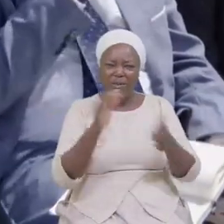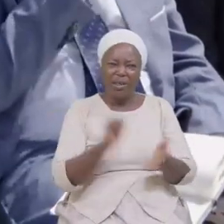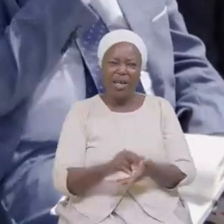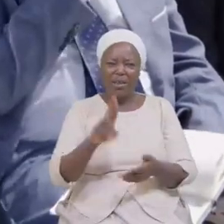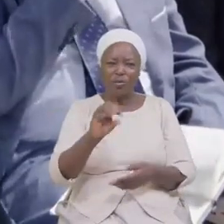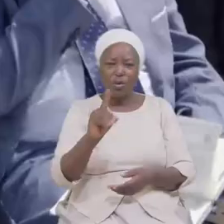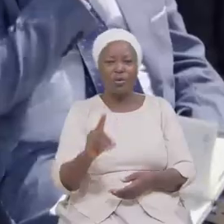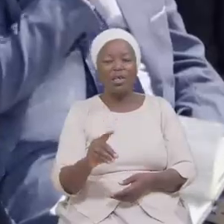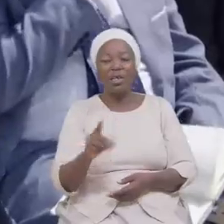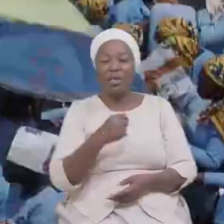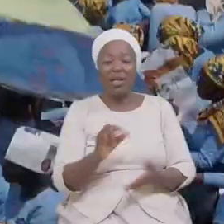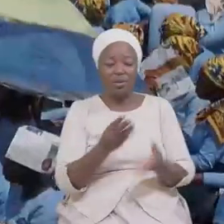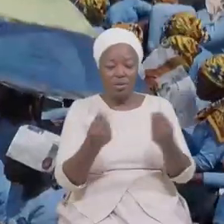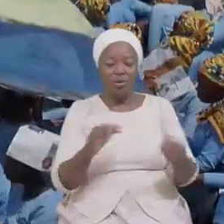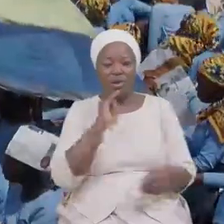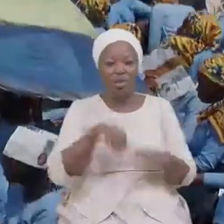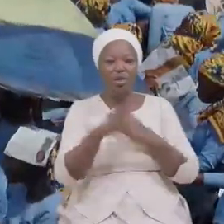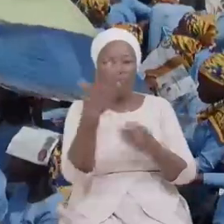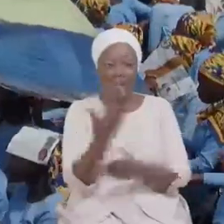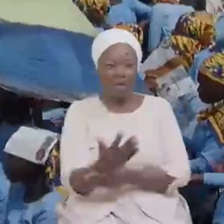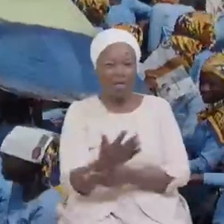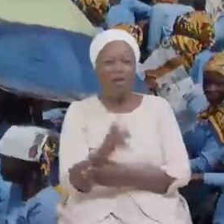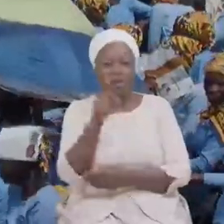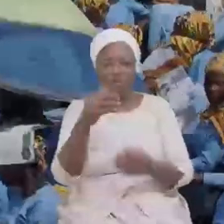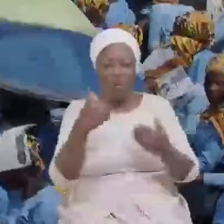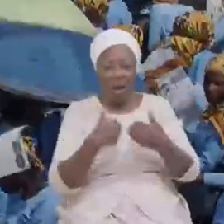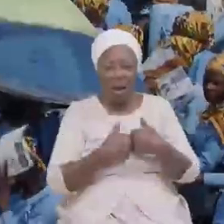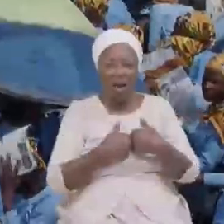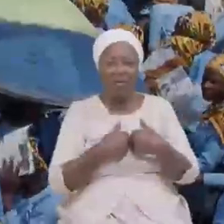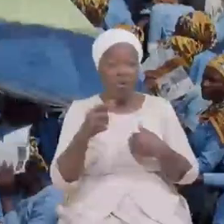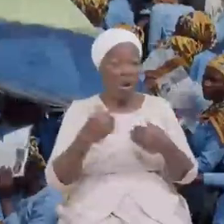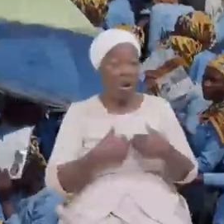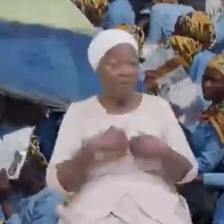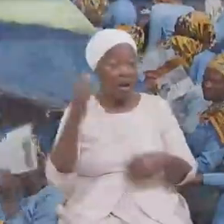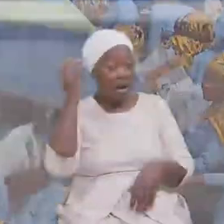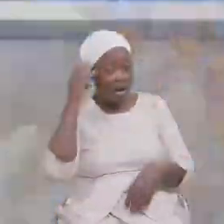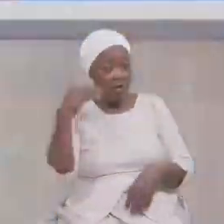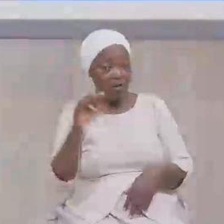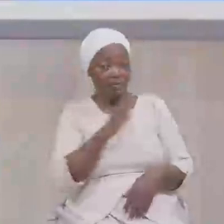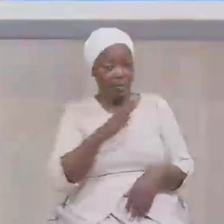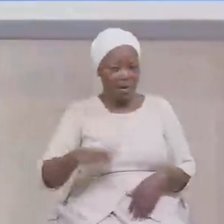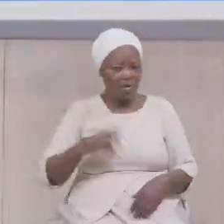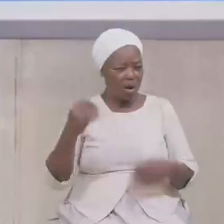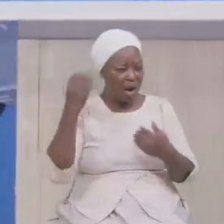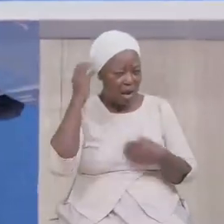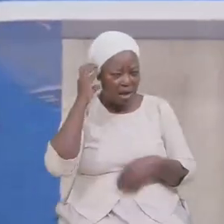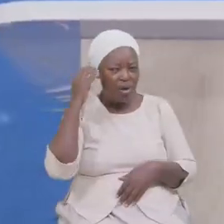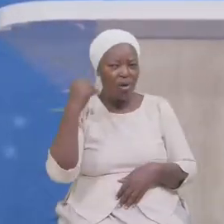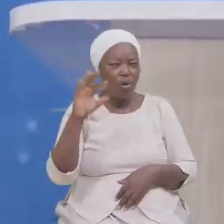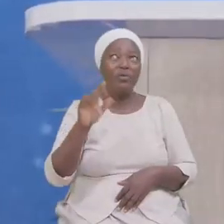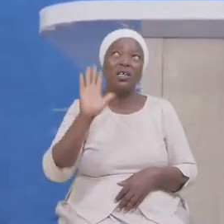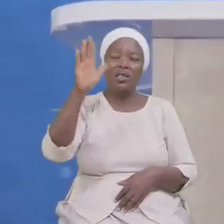solution is in your hand. You've heard of Christ. You've heard of his promise. And you know that